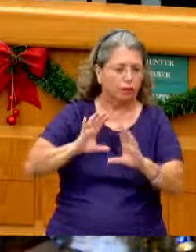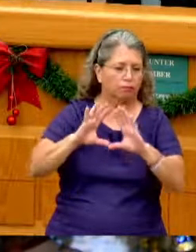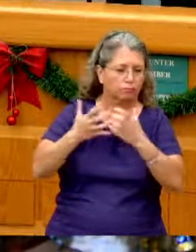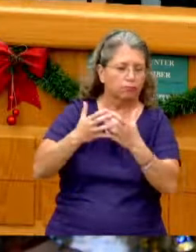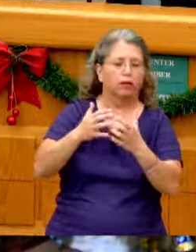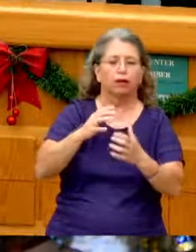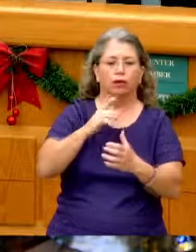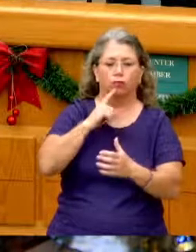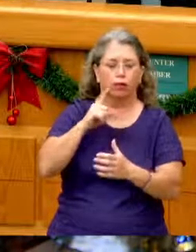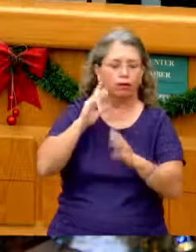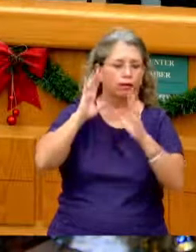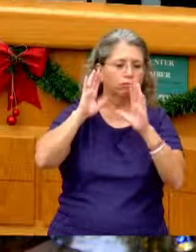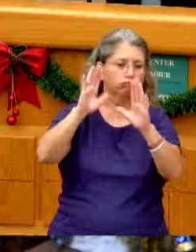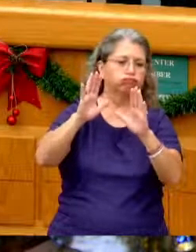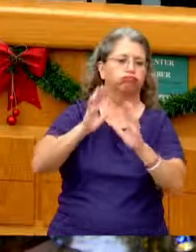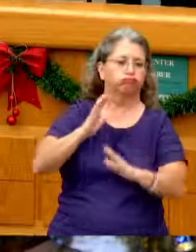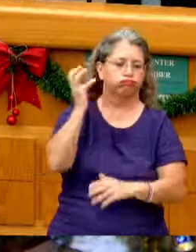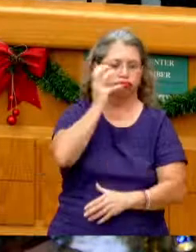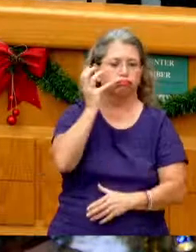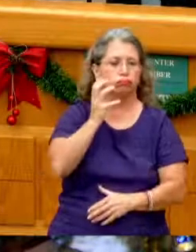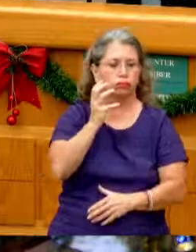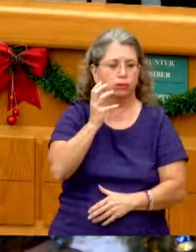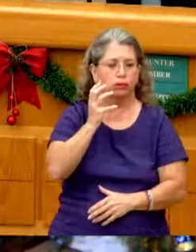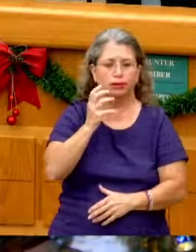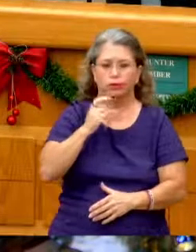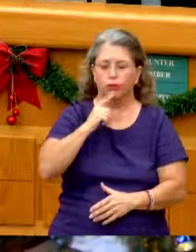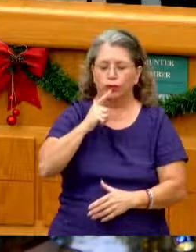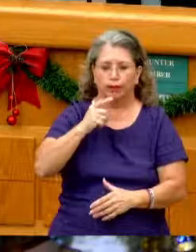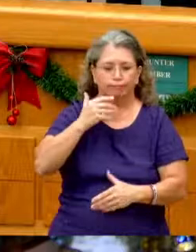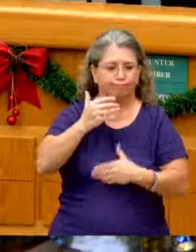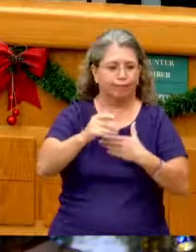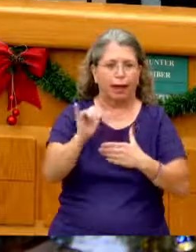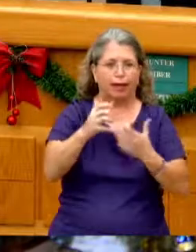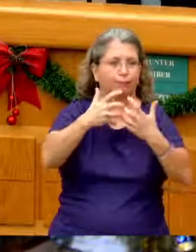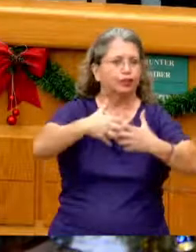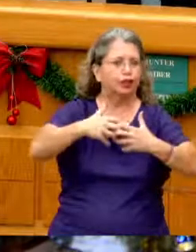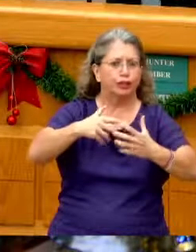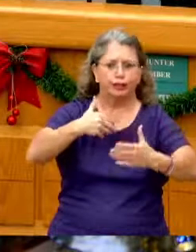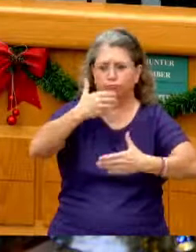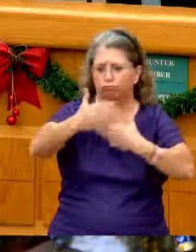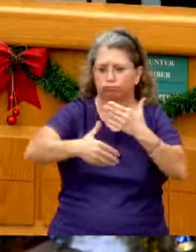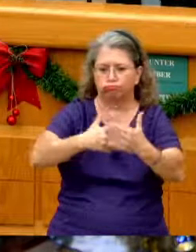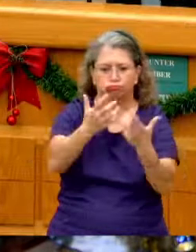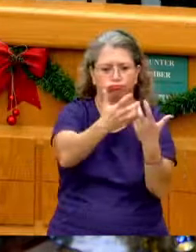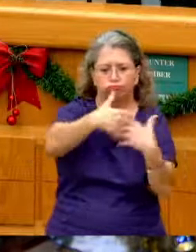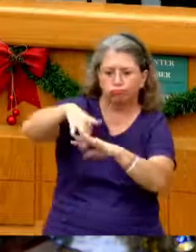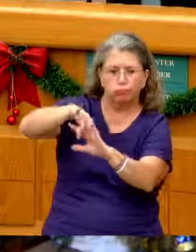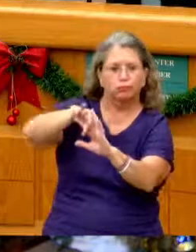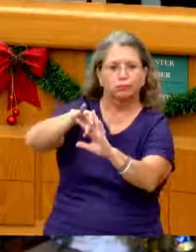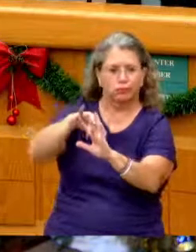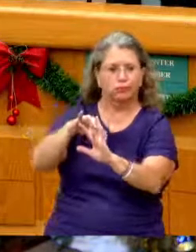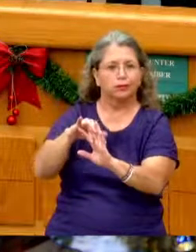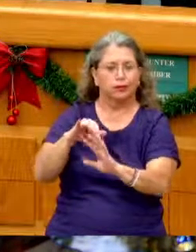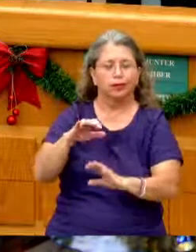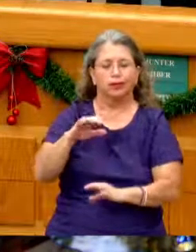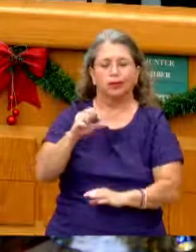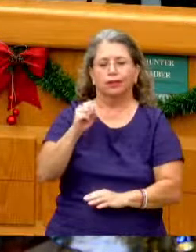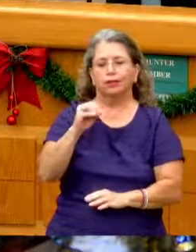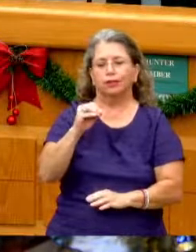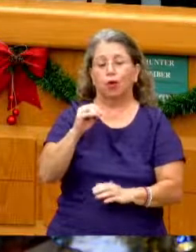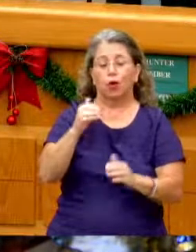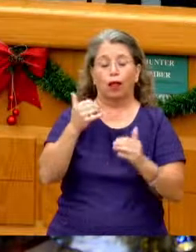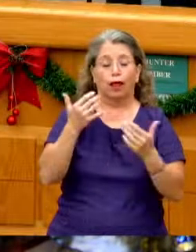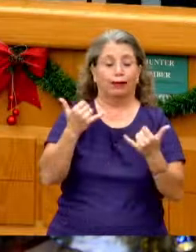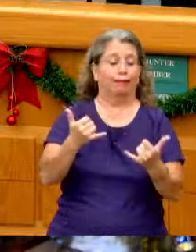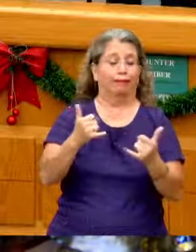an amazing machine to watch in action. And so let's ring in the new